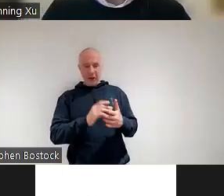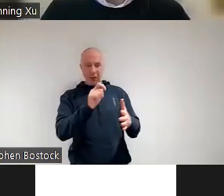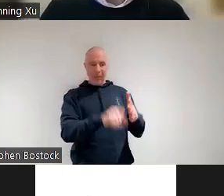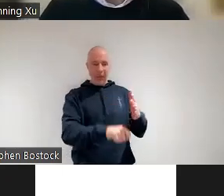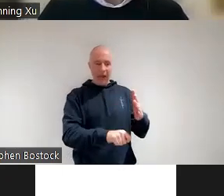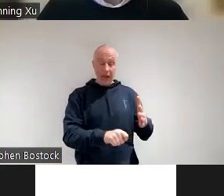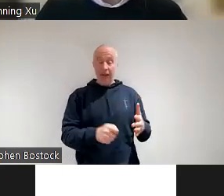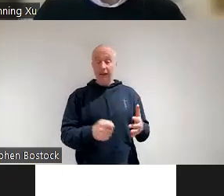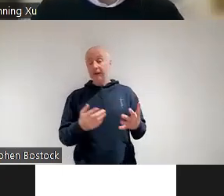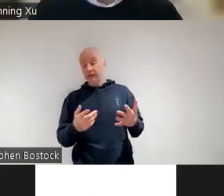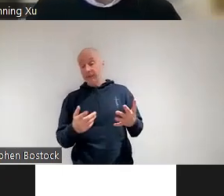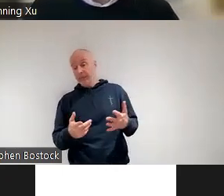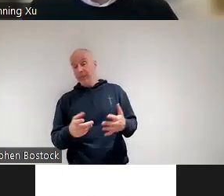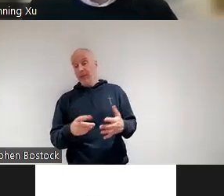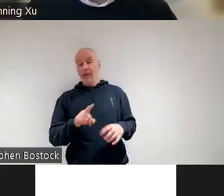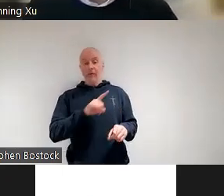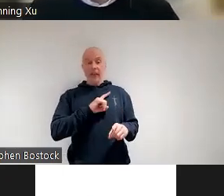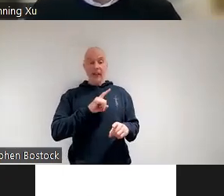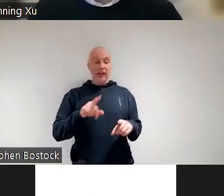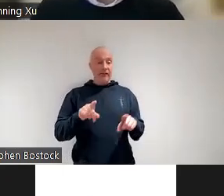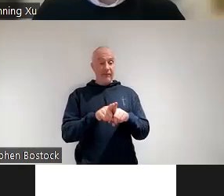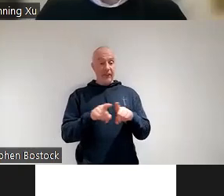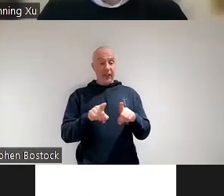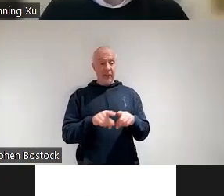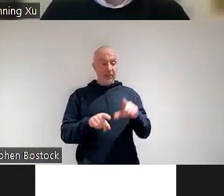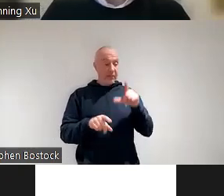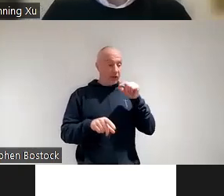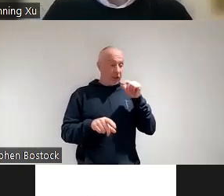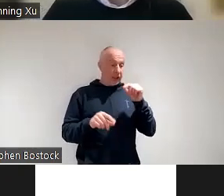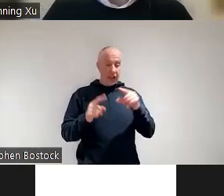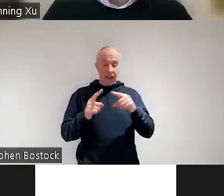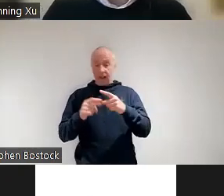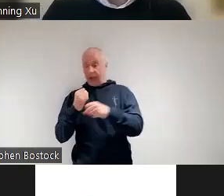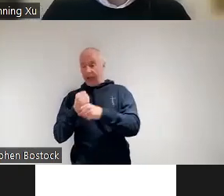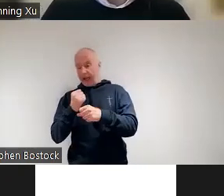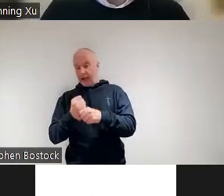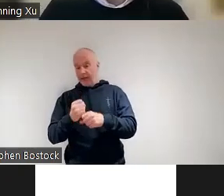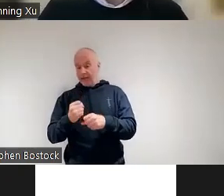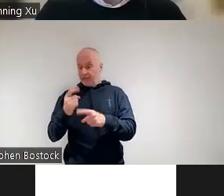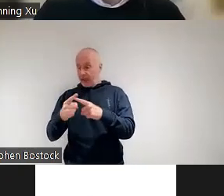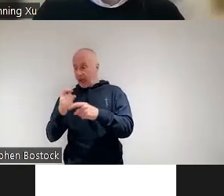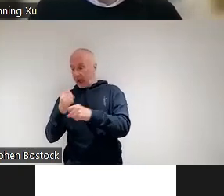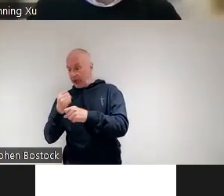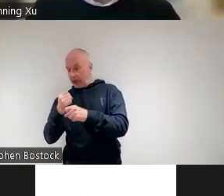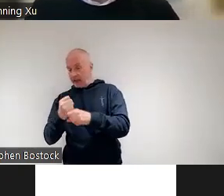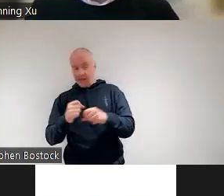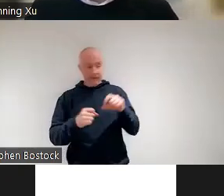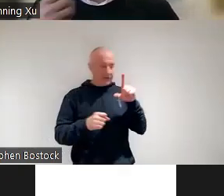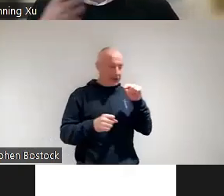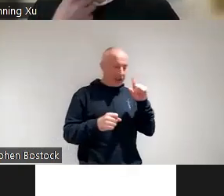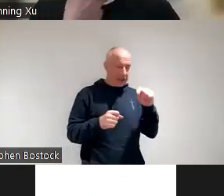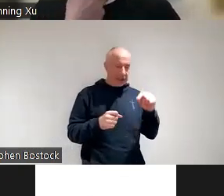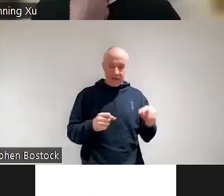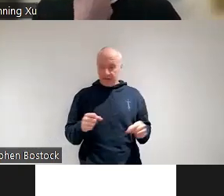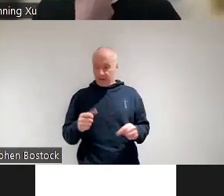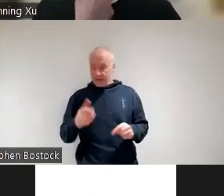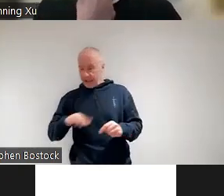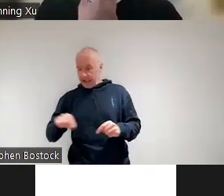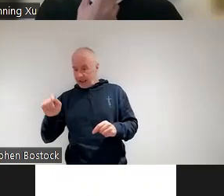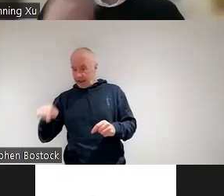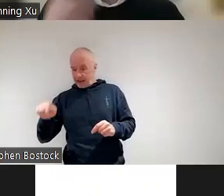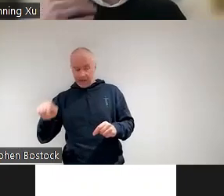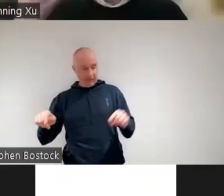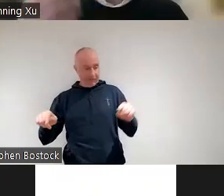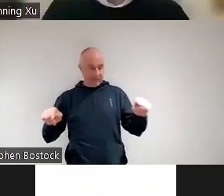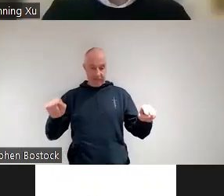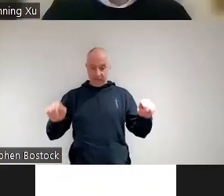that it's a chicken and egg, right? Sometimes you need the facility to be there at first before you consider buying an EV, or sometimes when the